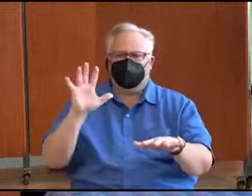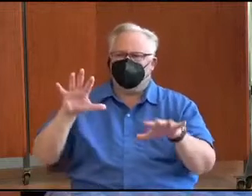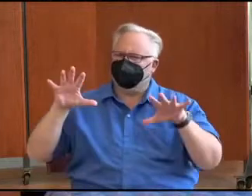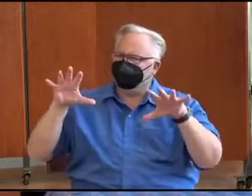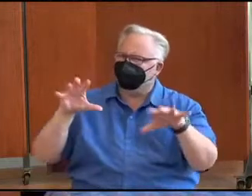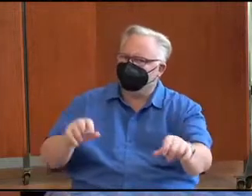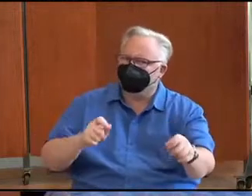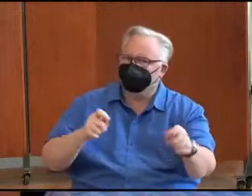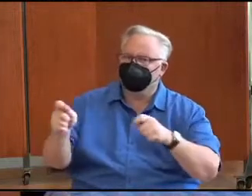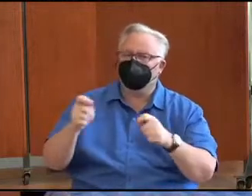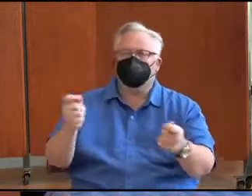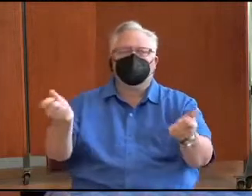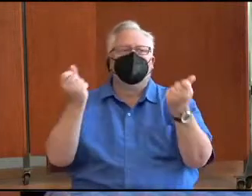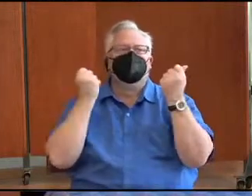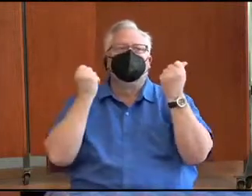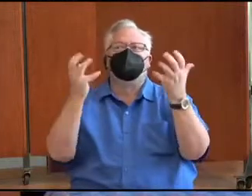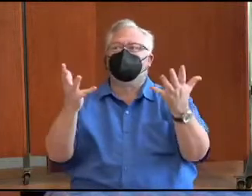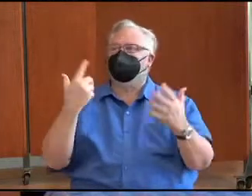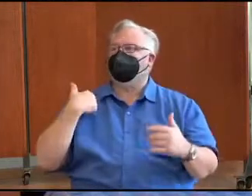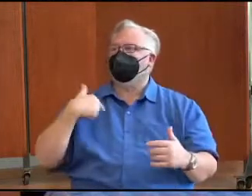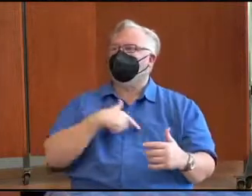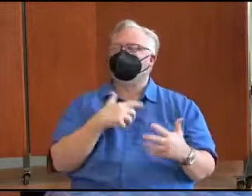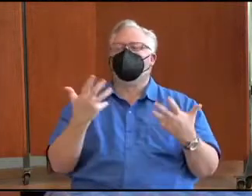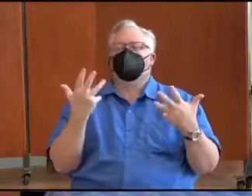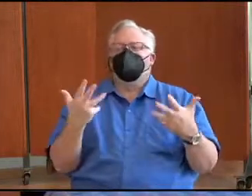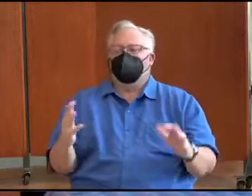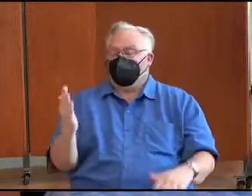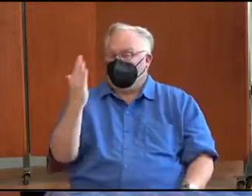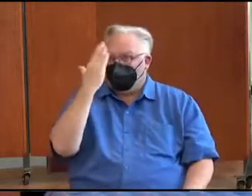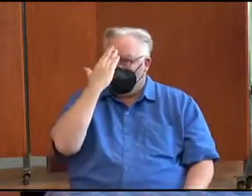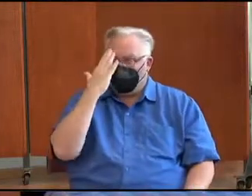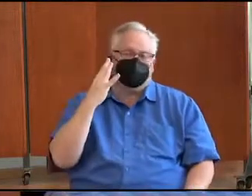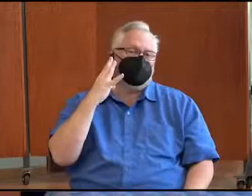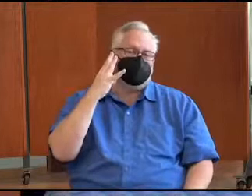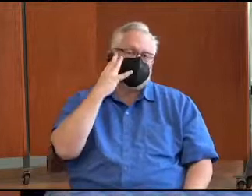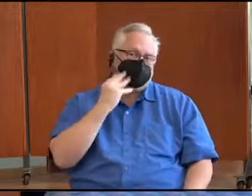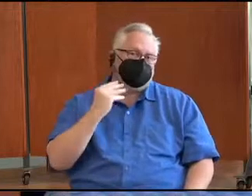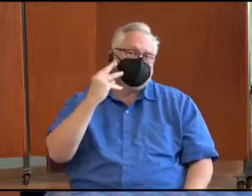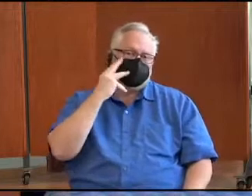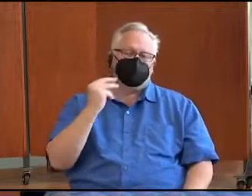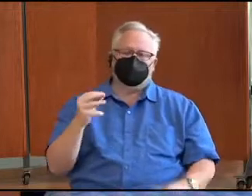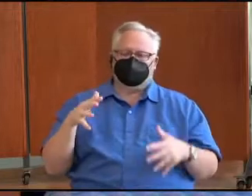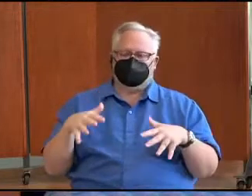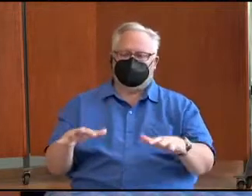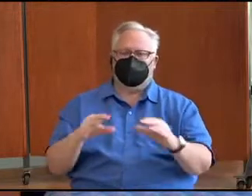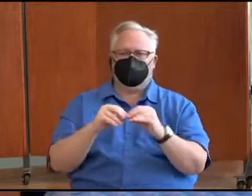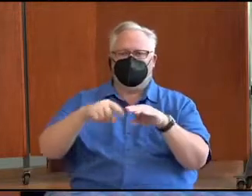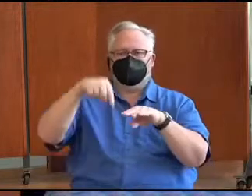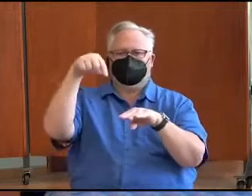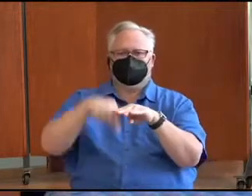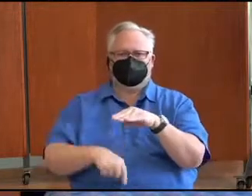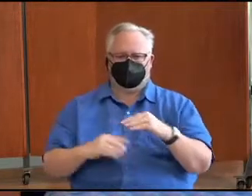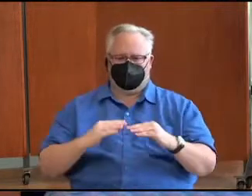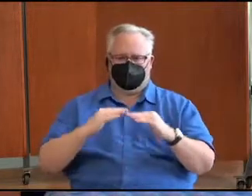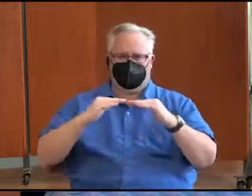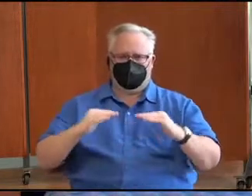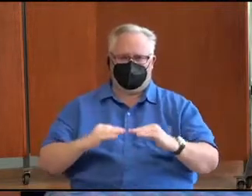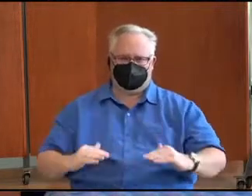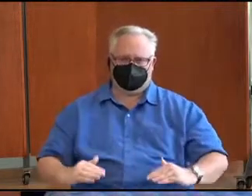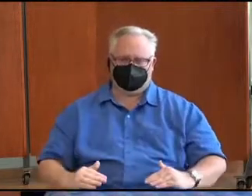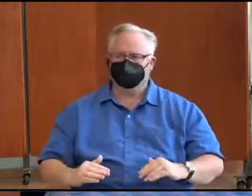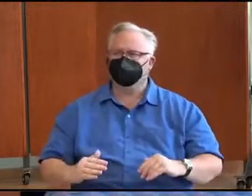so many of us know and have experienced at deeper levels. I've